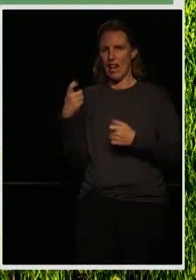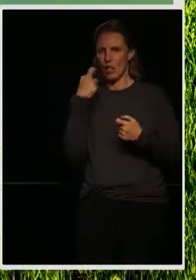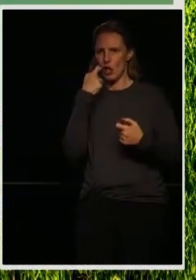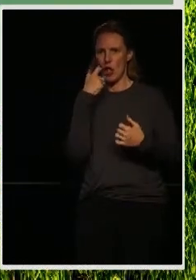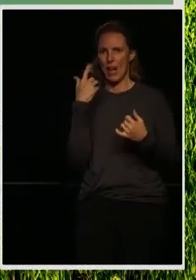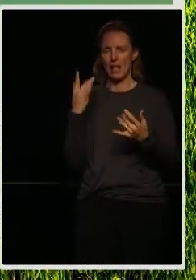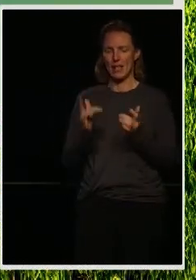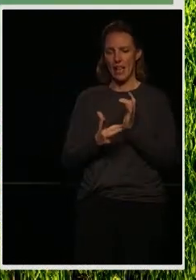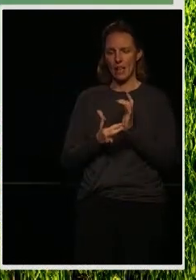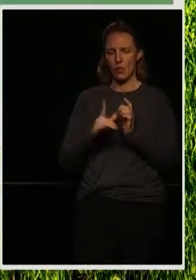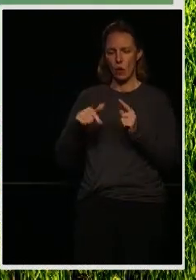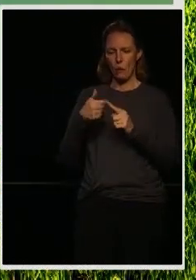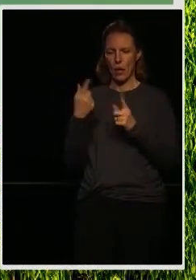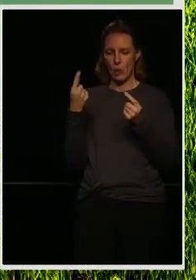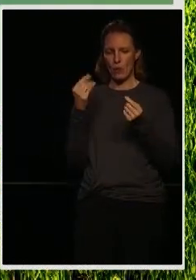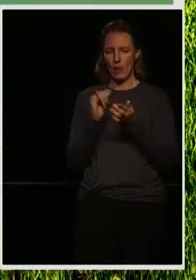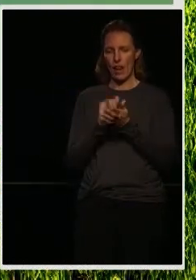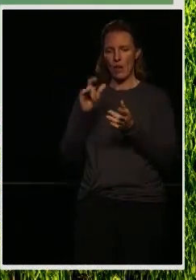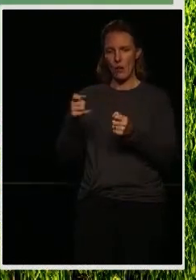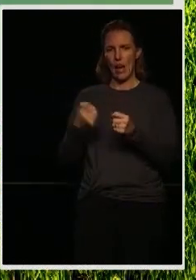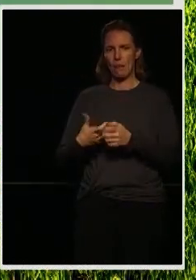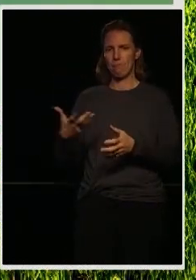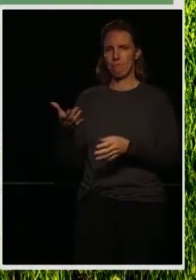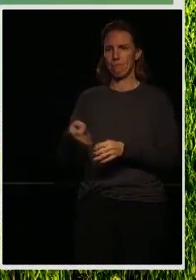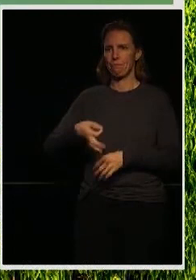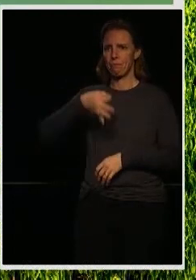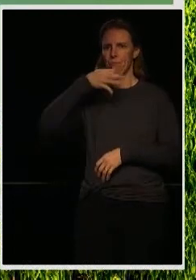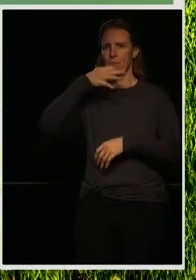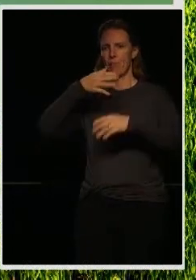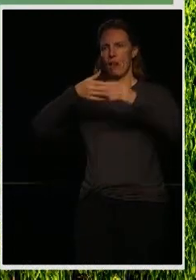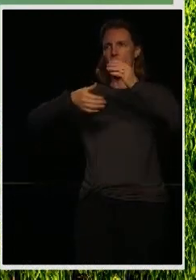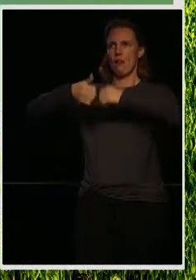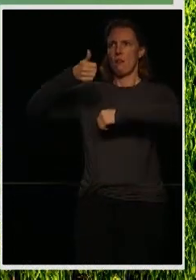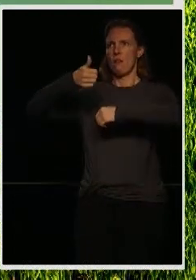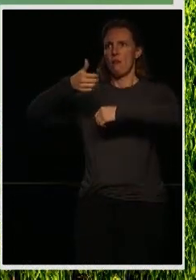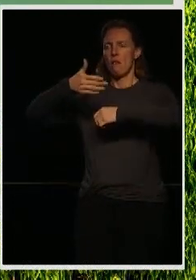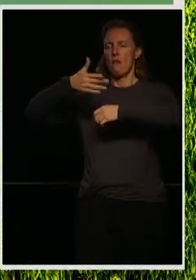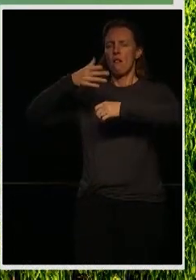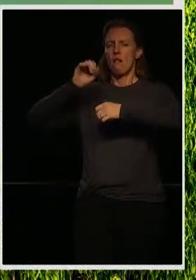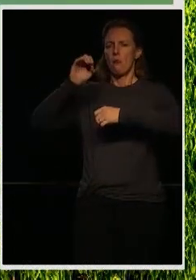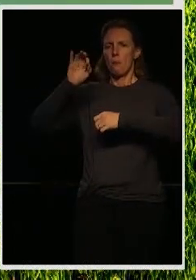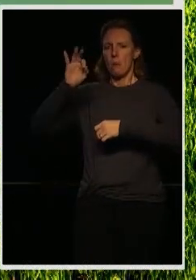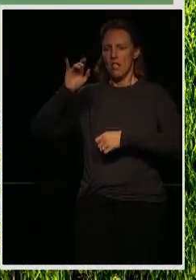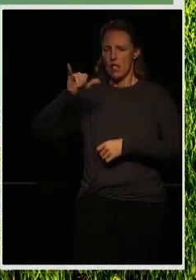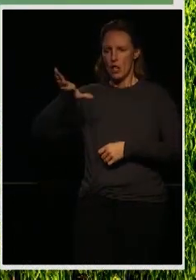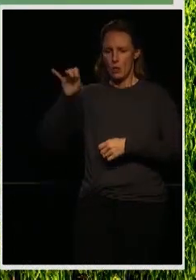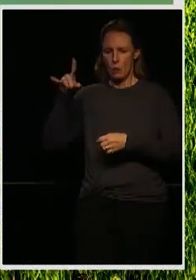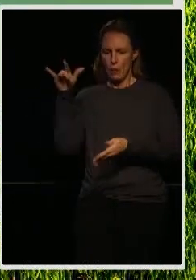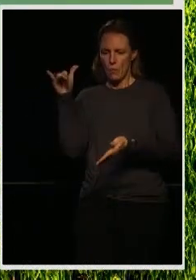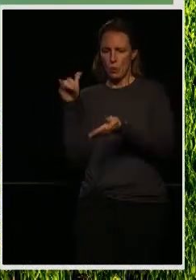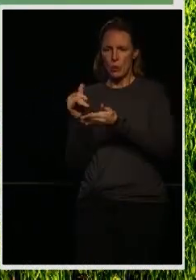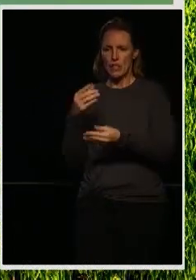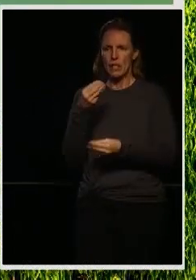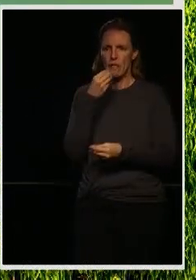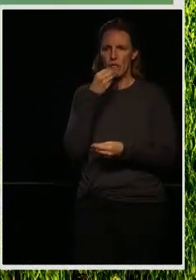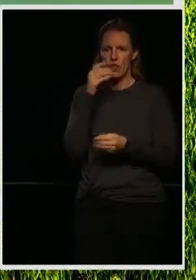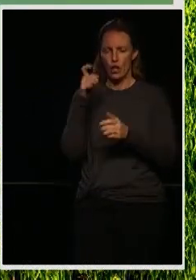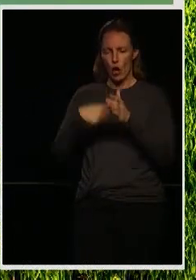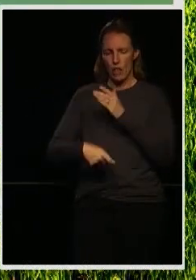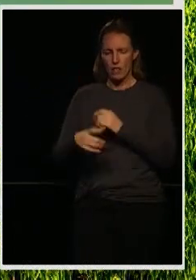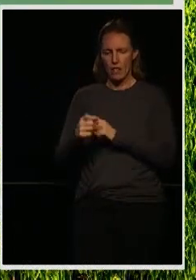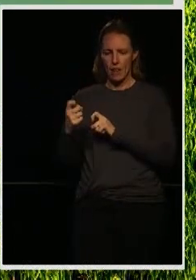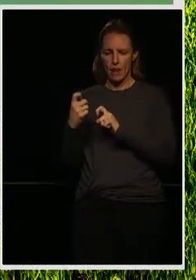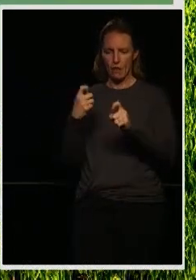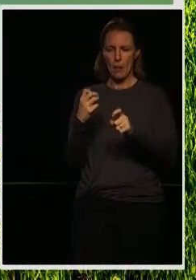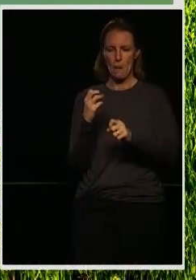when you do this, you can maximize yield while reducing feed costs. This gives a return on investment of